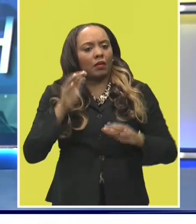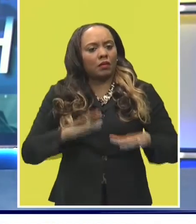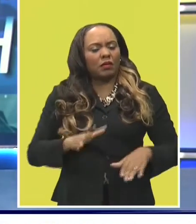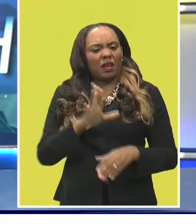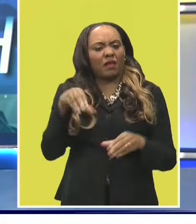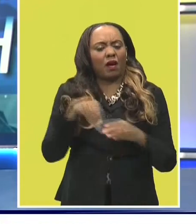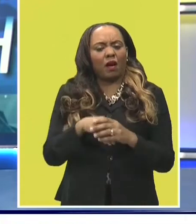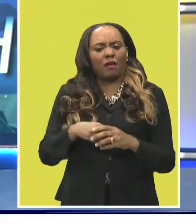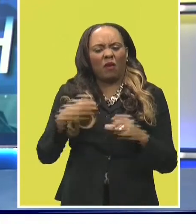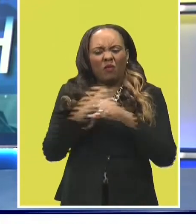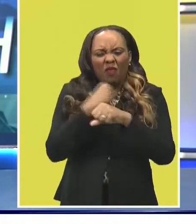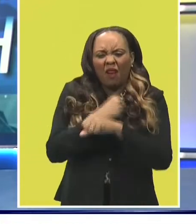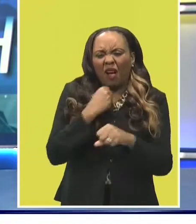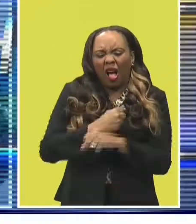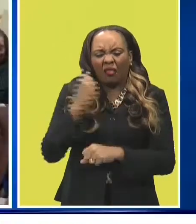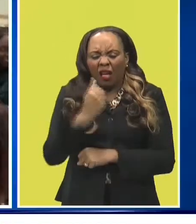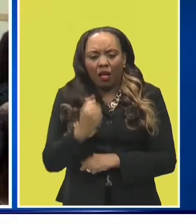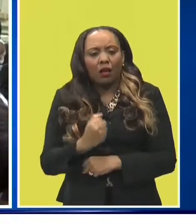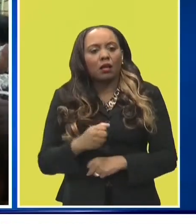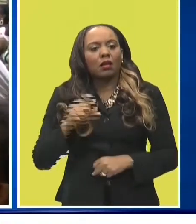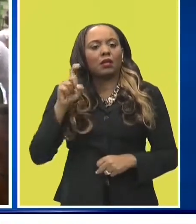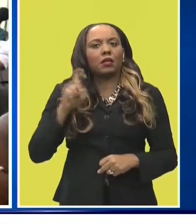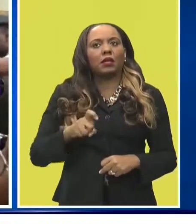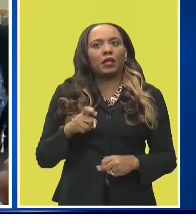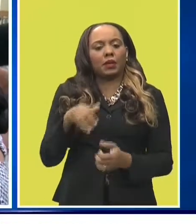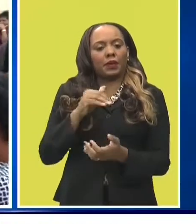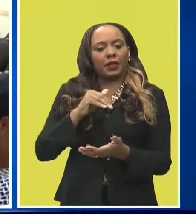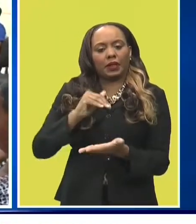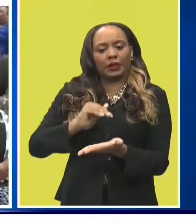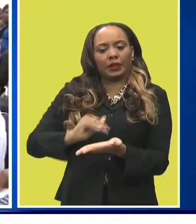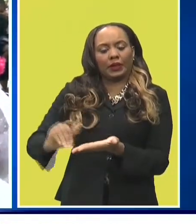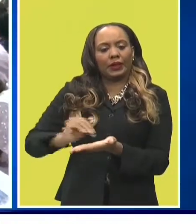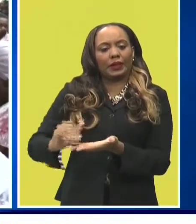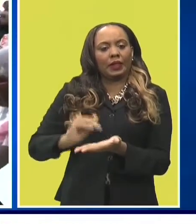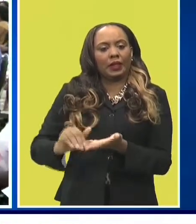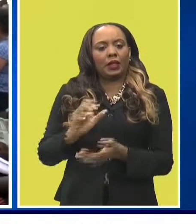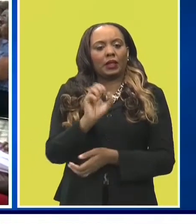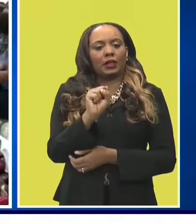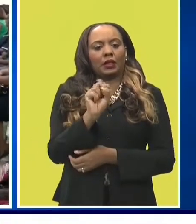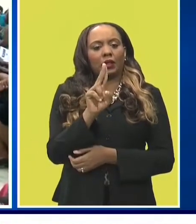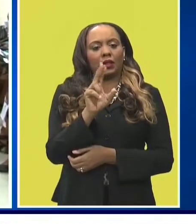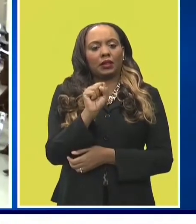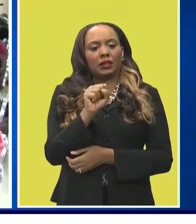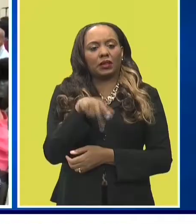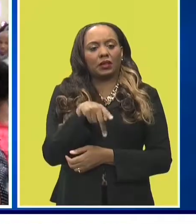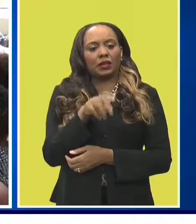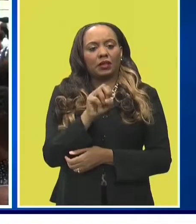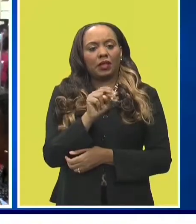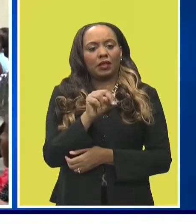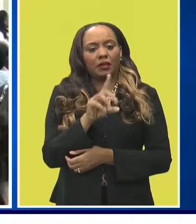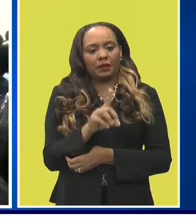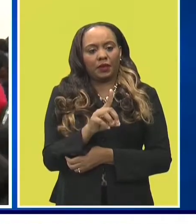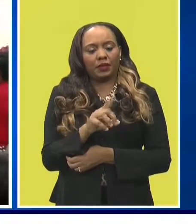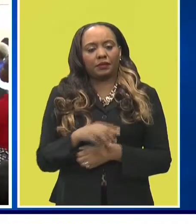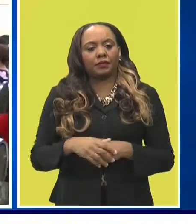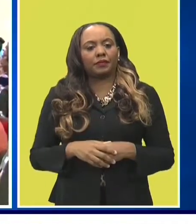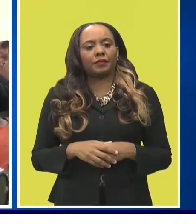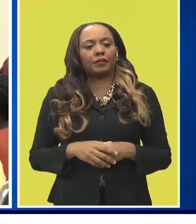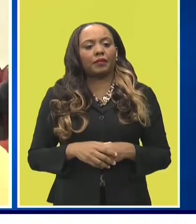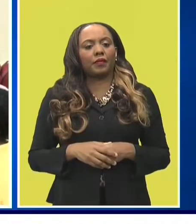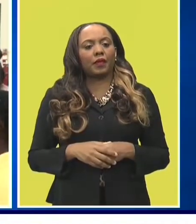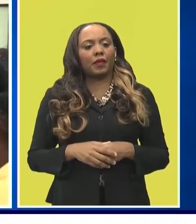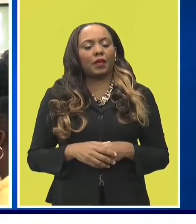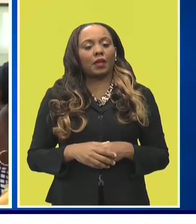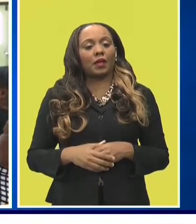suspended immediately. This was one of the many recommendations made by concerned teachers yesterday as the Barbados Secondary Teachers Union met